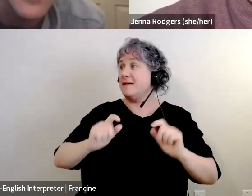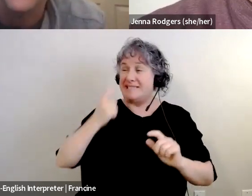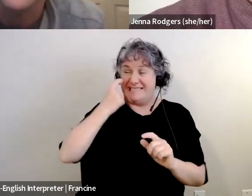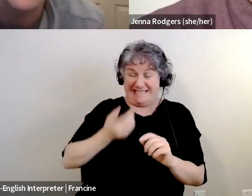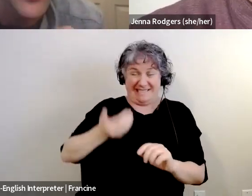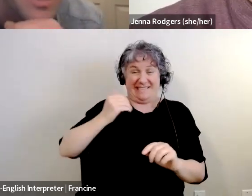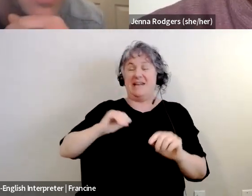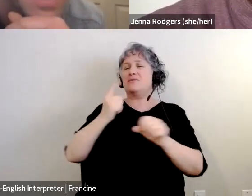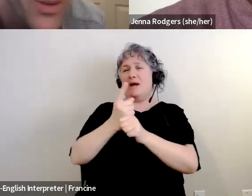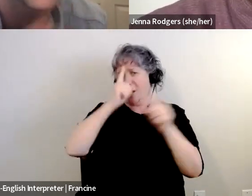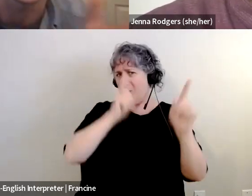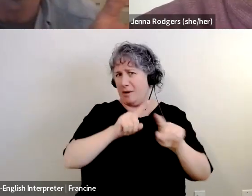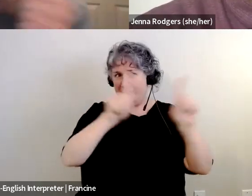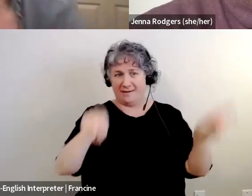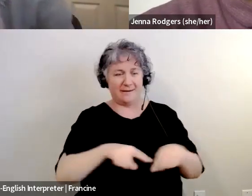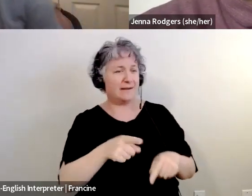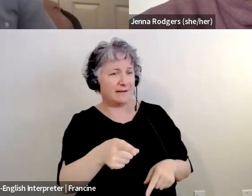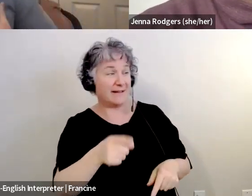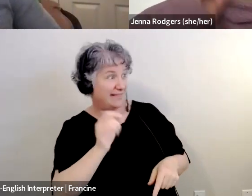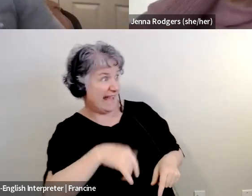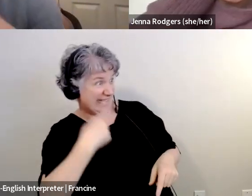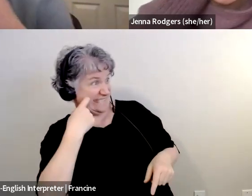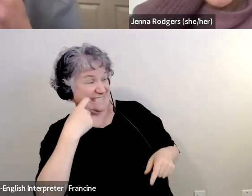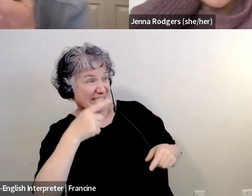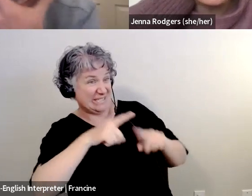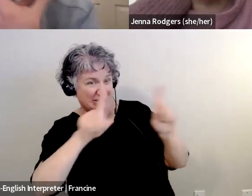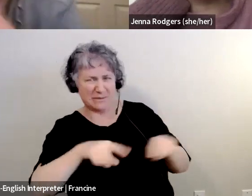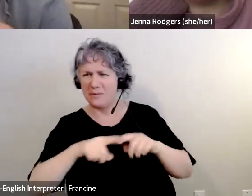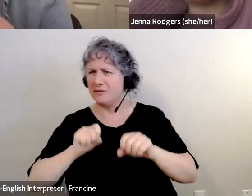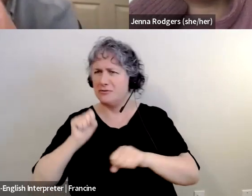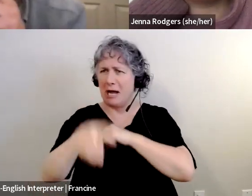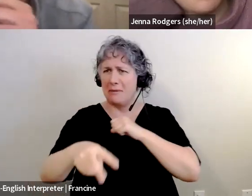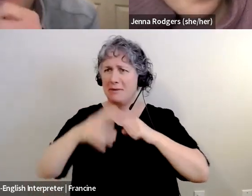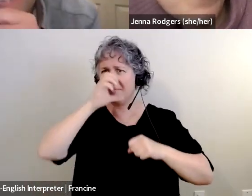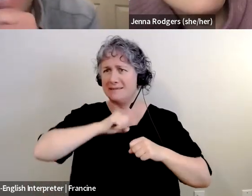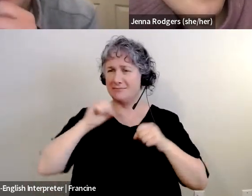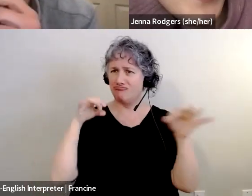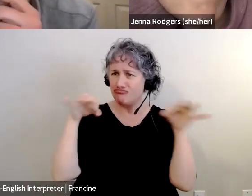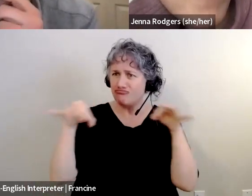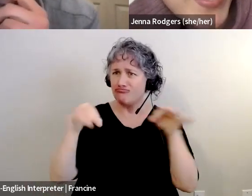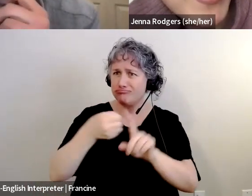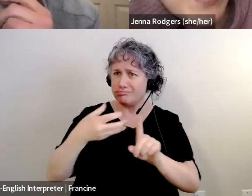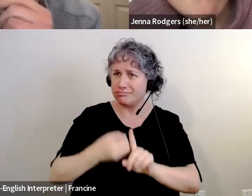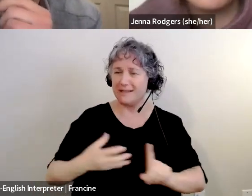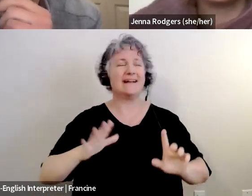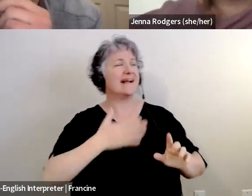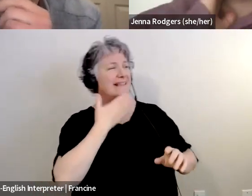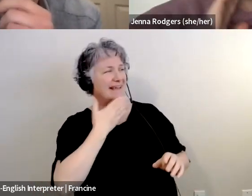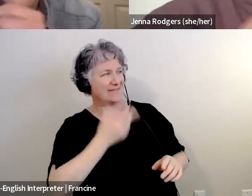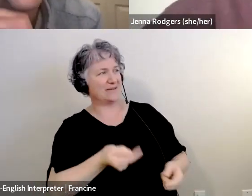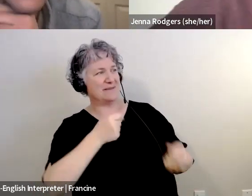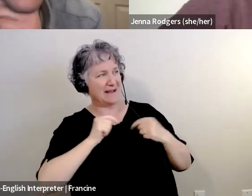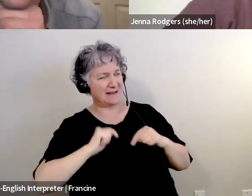Sorry, the last slide was the agreements. Oh, there that was the agreement. Yeah, I was like, hold on a second. So thank you for backing us up, going